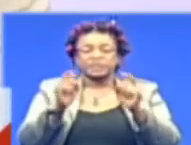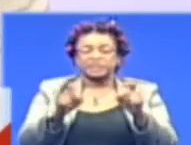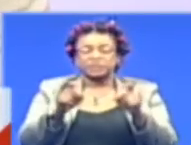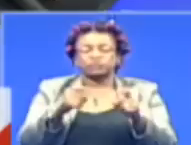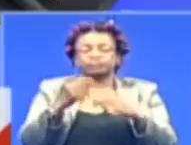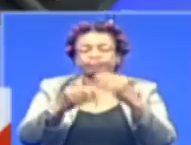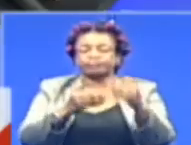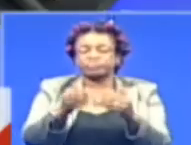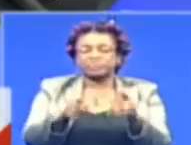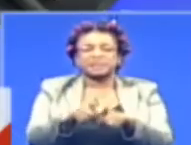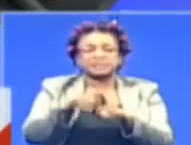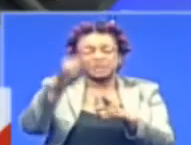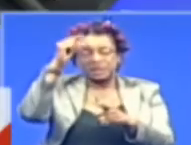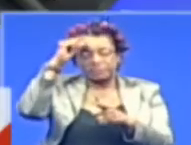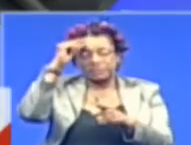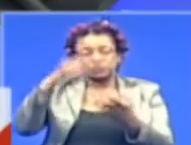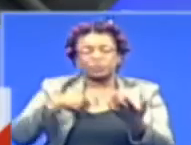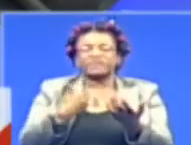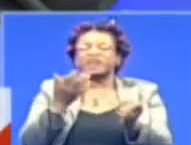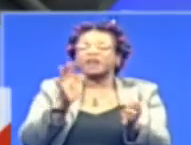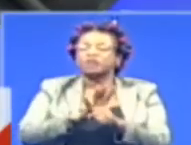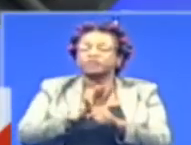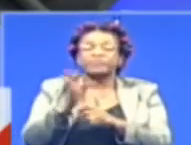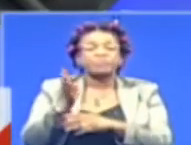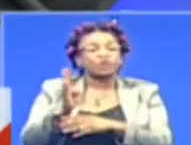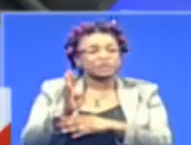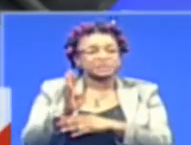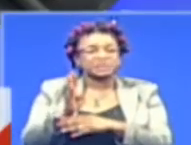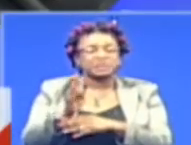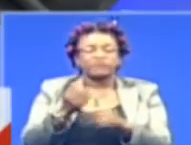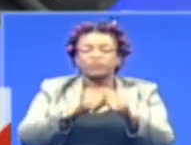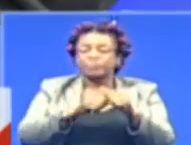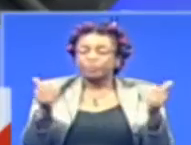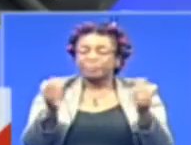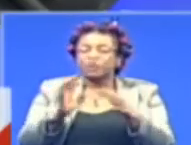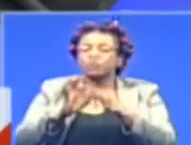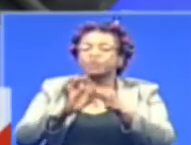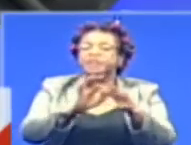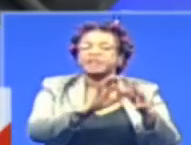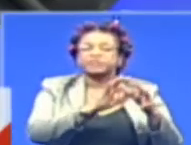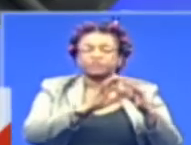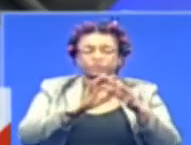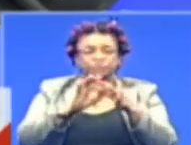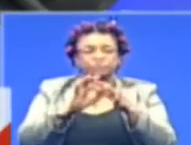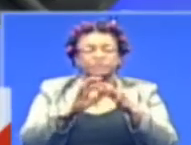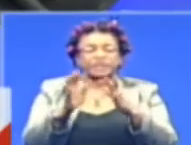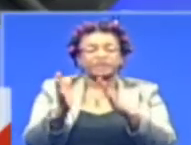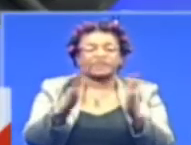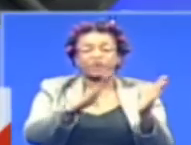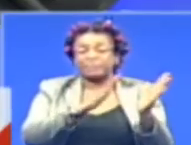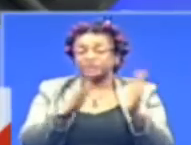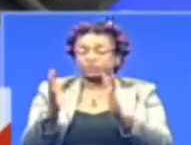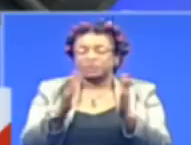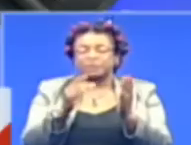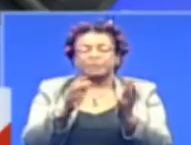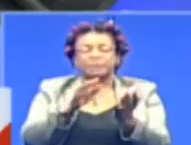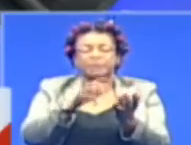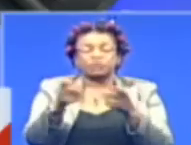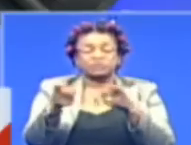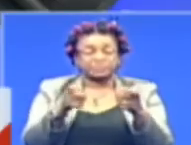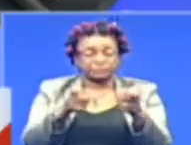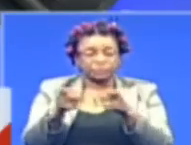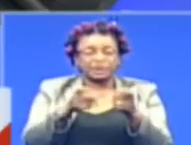we normally have a lot of bureaucracy, and for us to have a proper coordination in environmental conservation and management, this thing